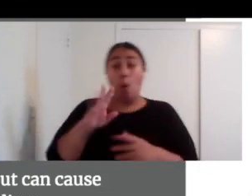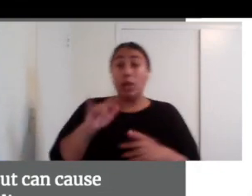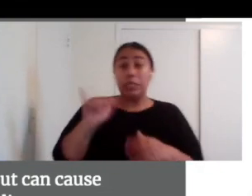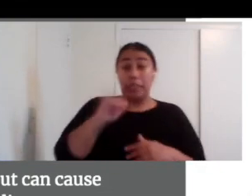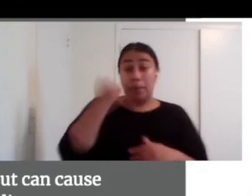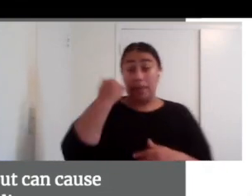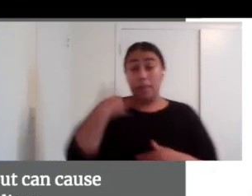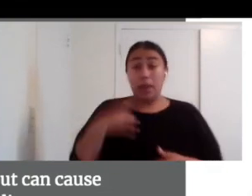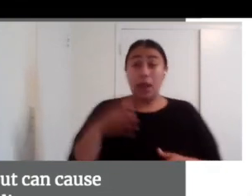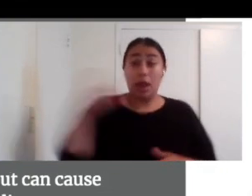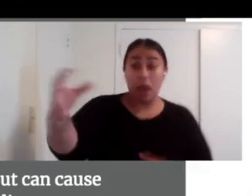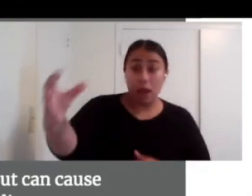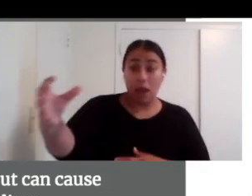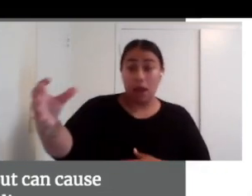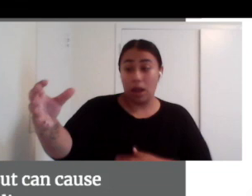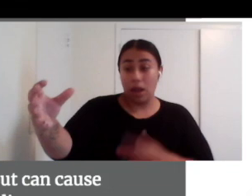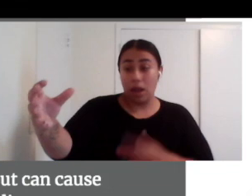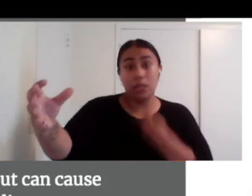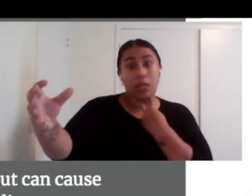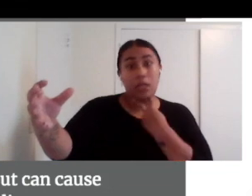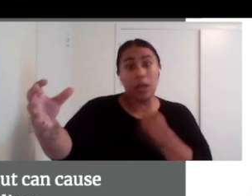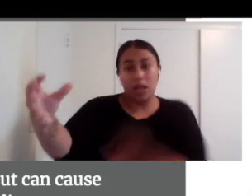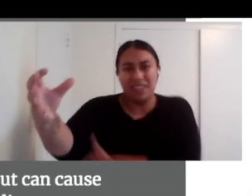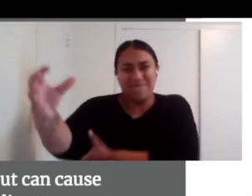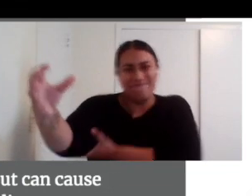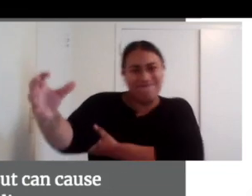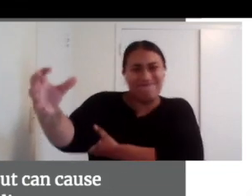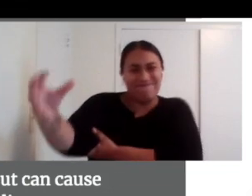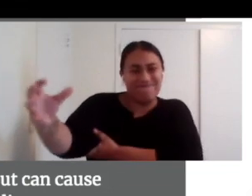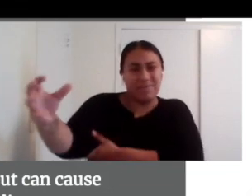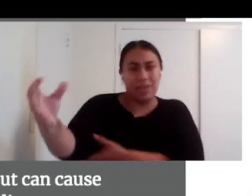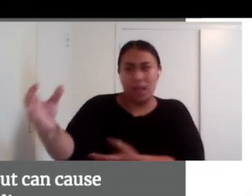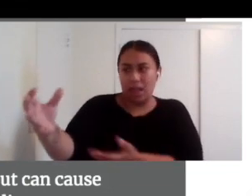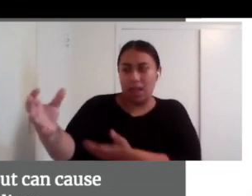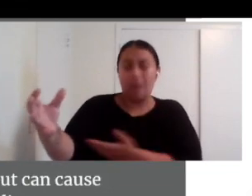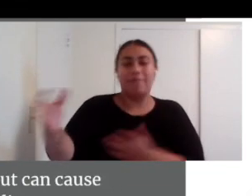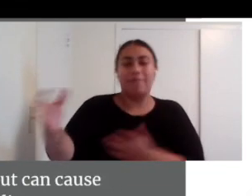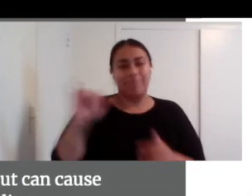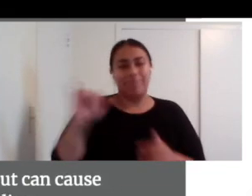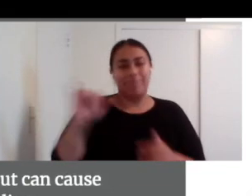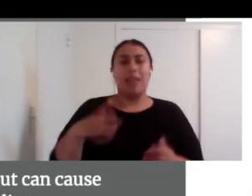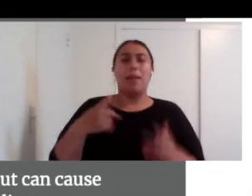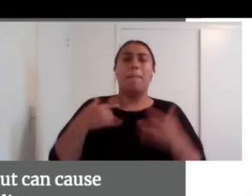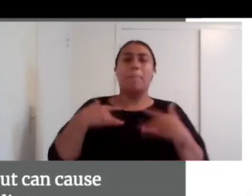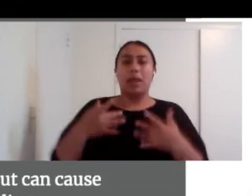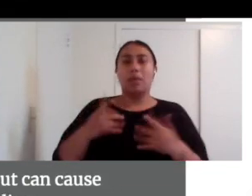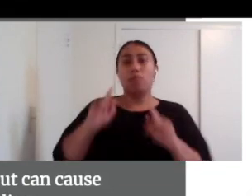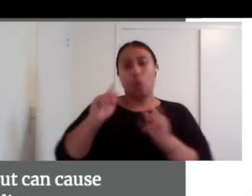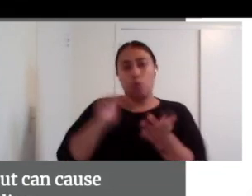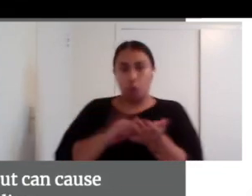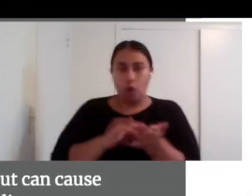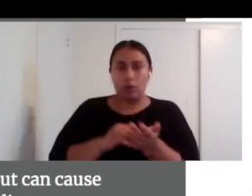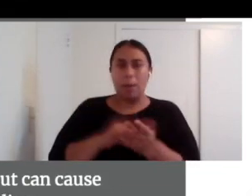for not just the patient, but for their families. It's very disturbing. When it comes to the